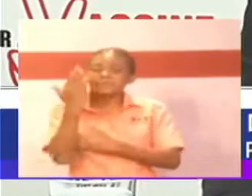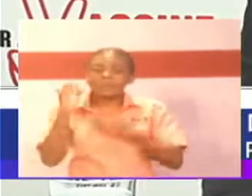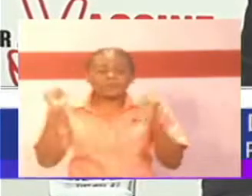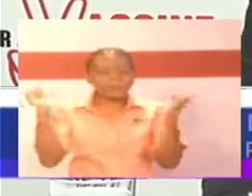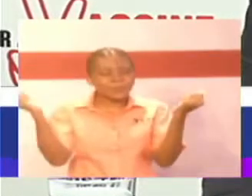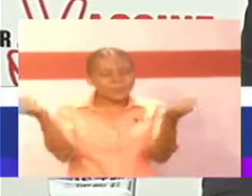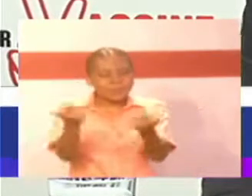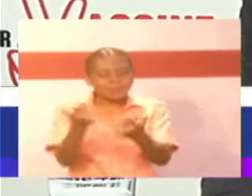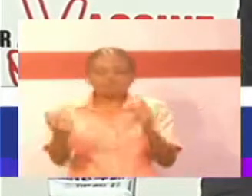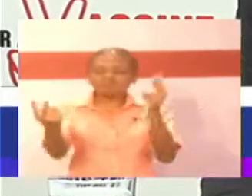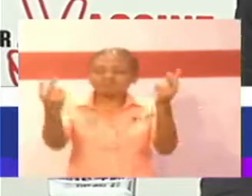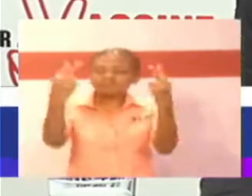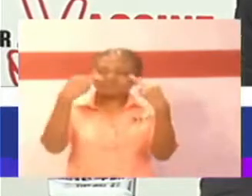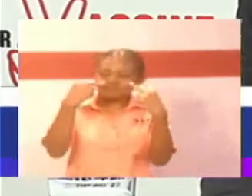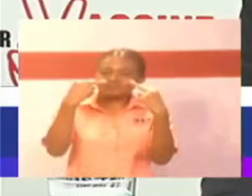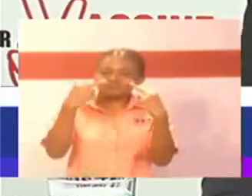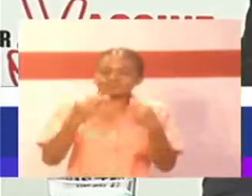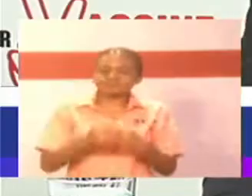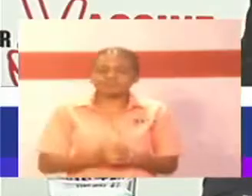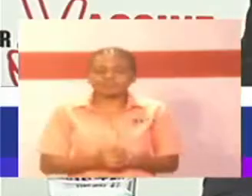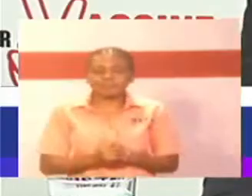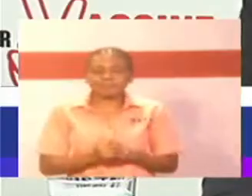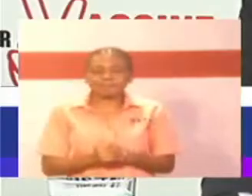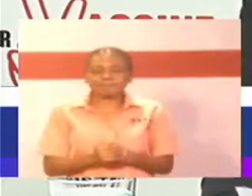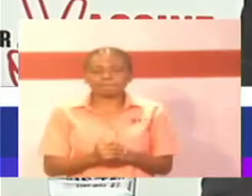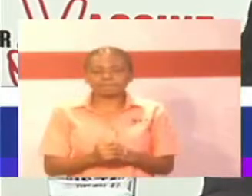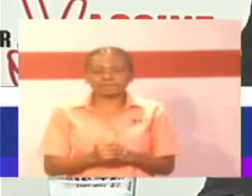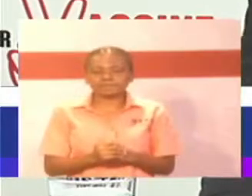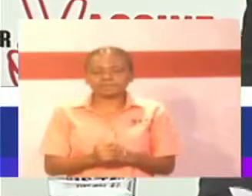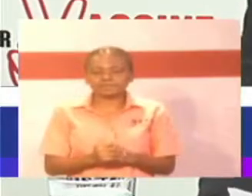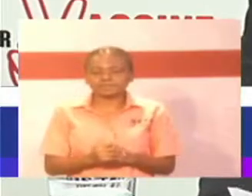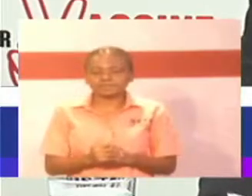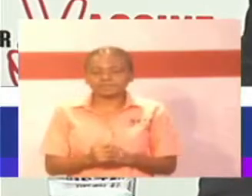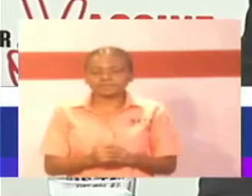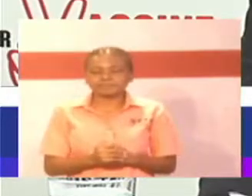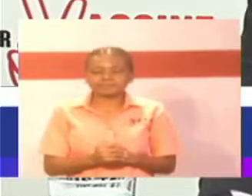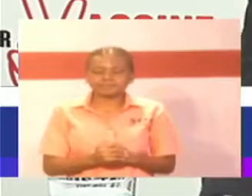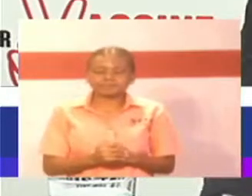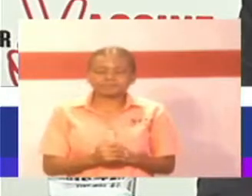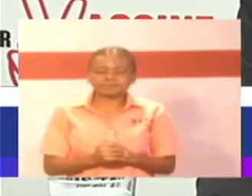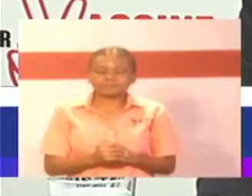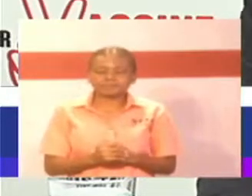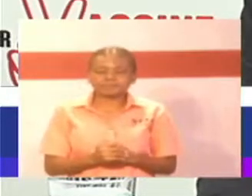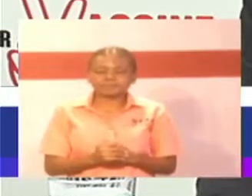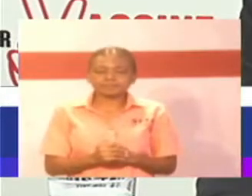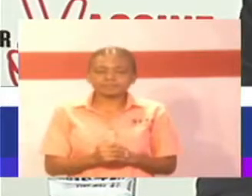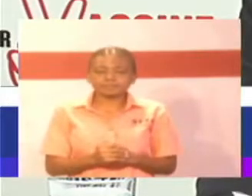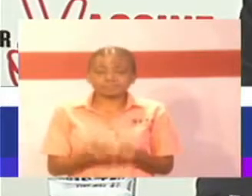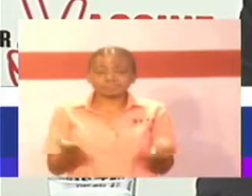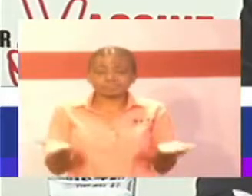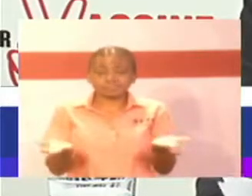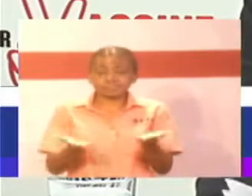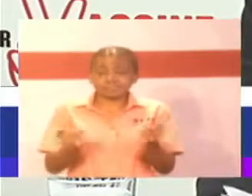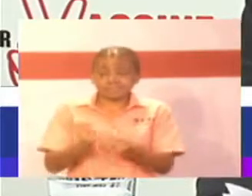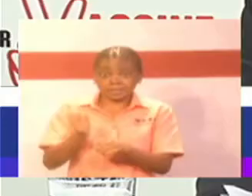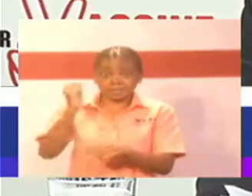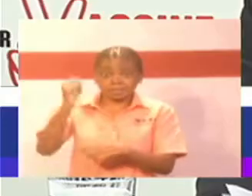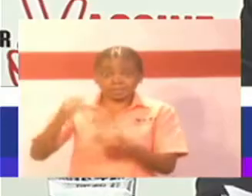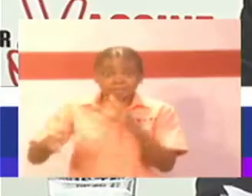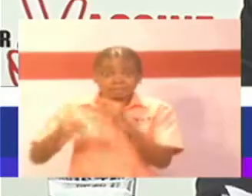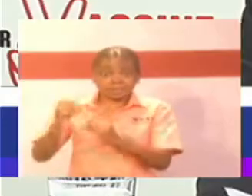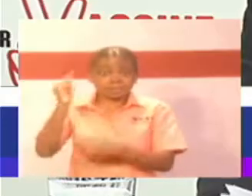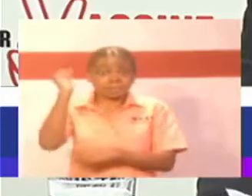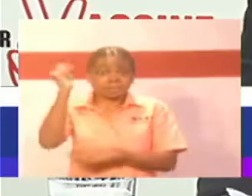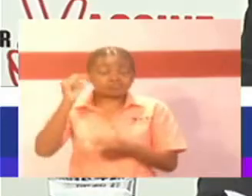the viewing and listening population of this media conference broadcast locally, regionally, and internationally. Thank you